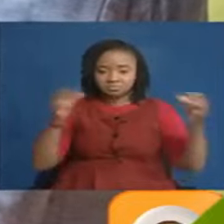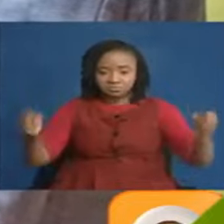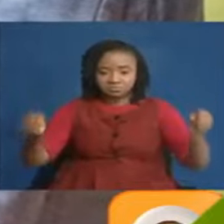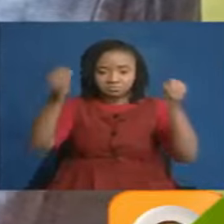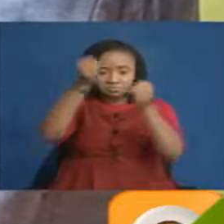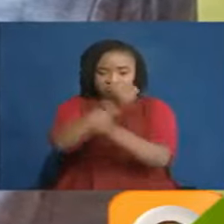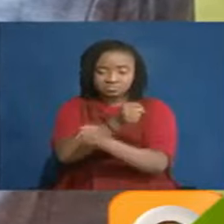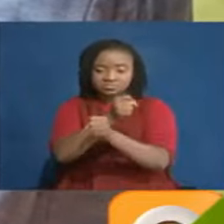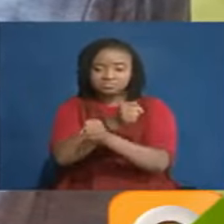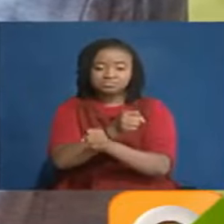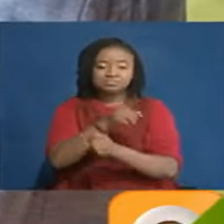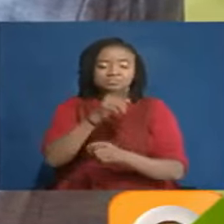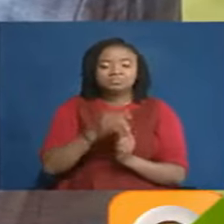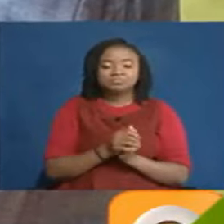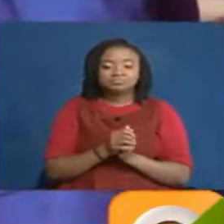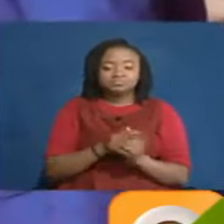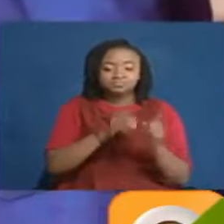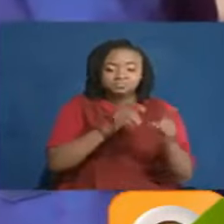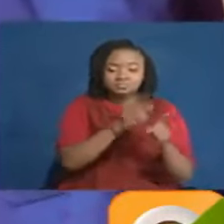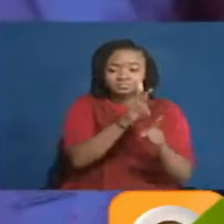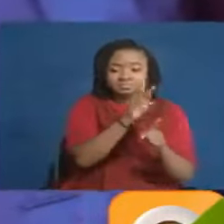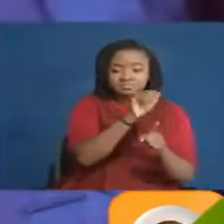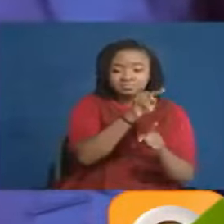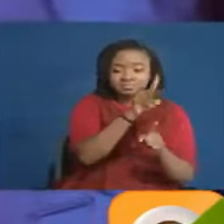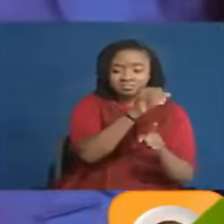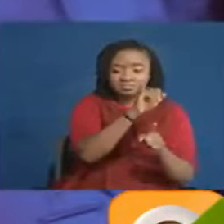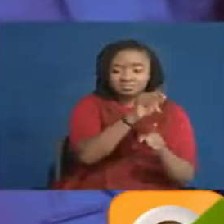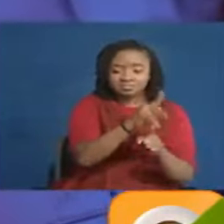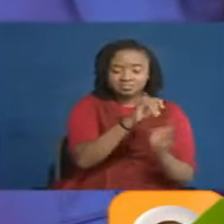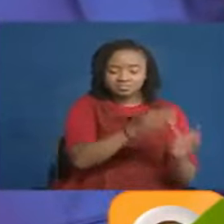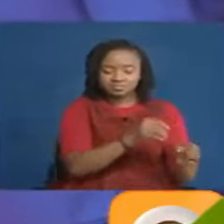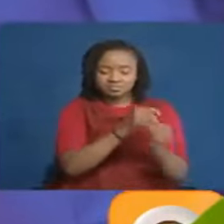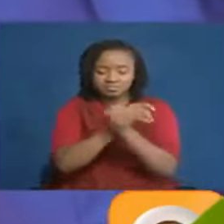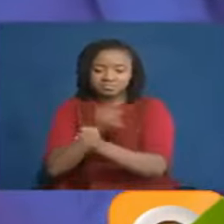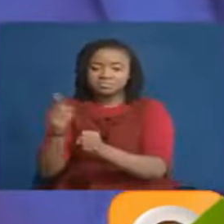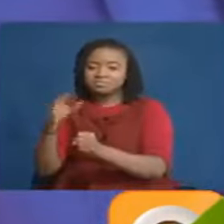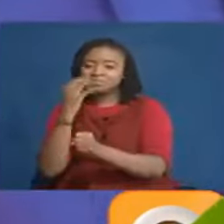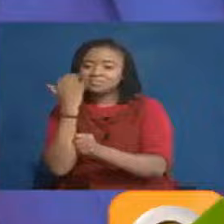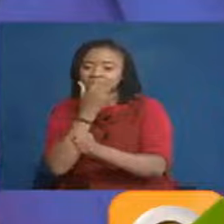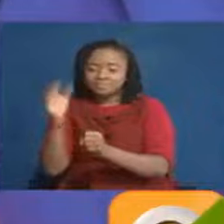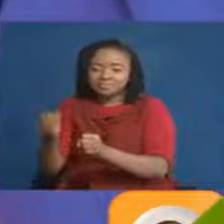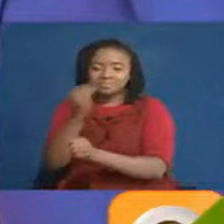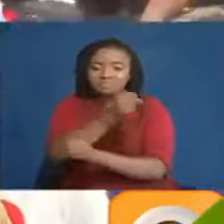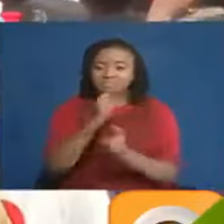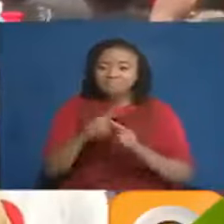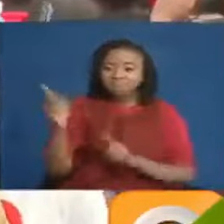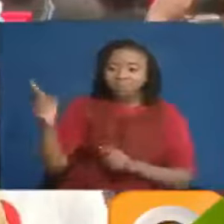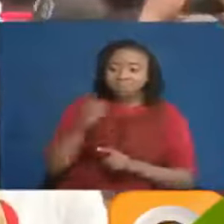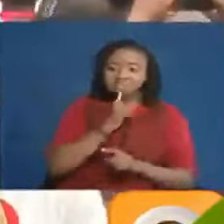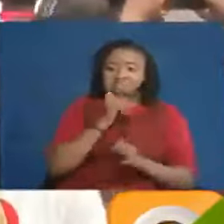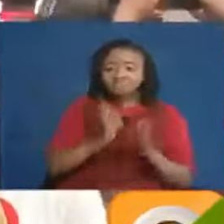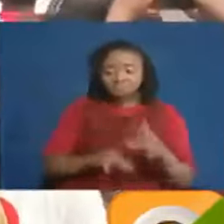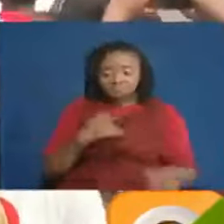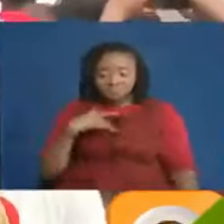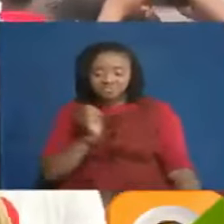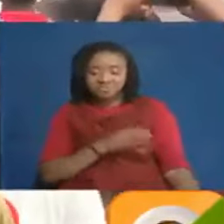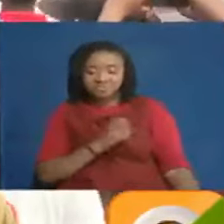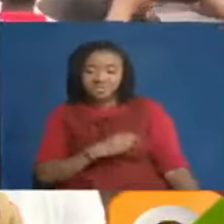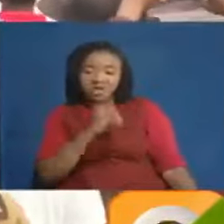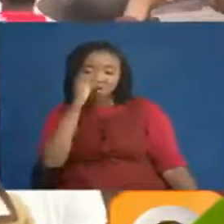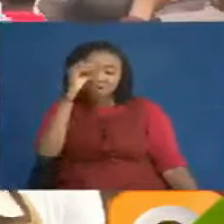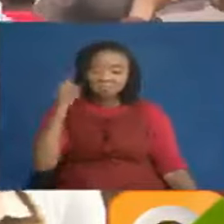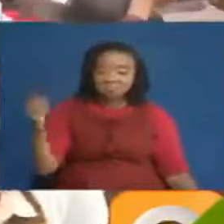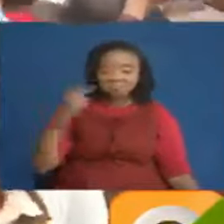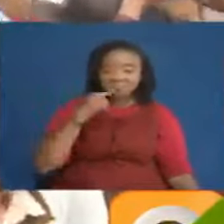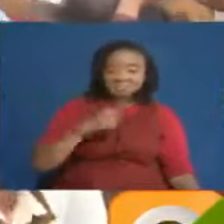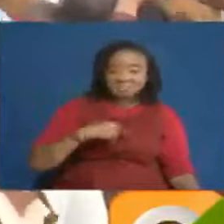Interior CS Professor Kithure Kindiki. The deputy president maintains he is not phased. Ati wananiuzia uoga watanifukuza kwa